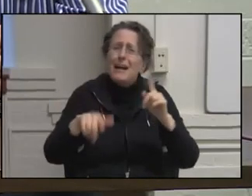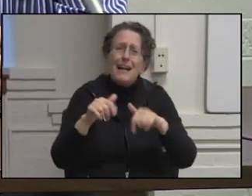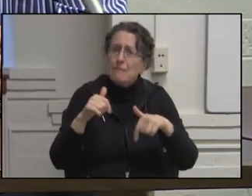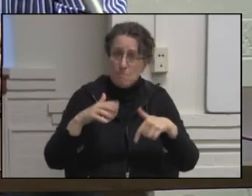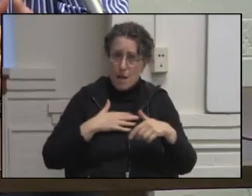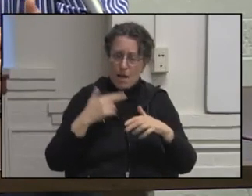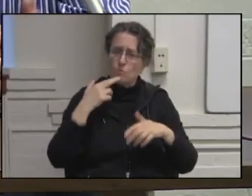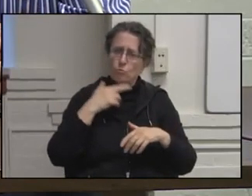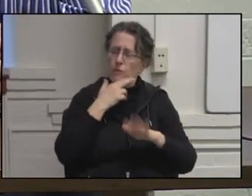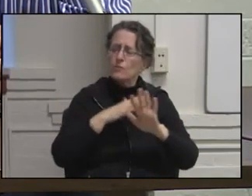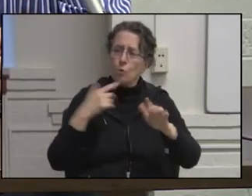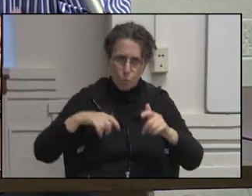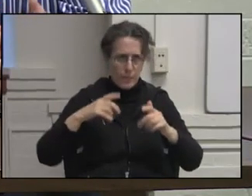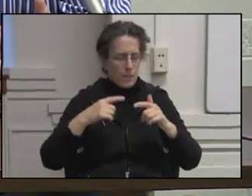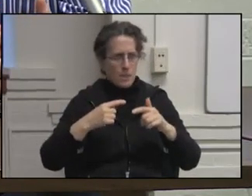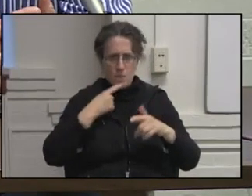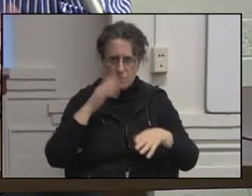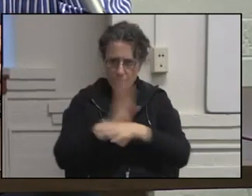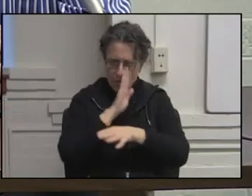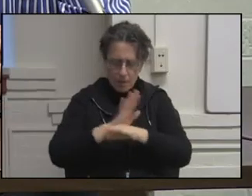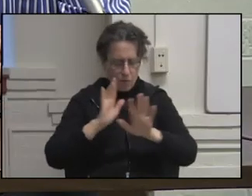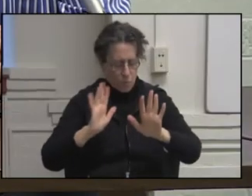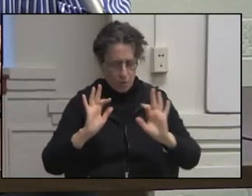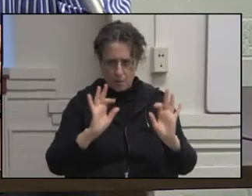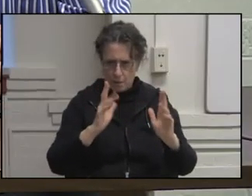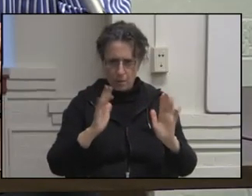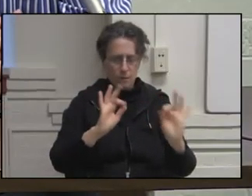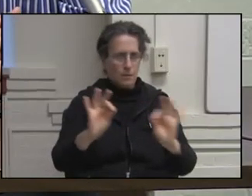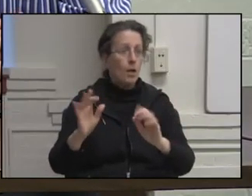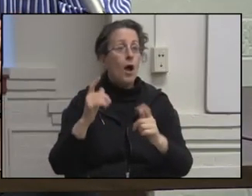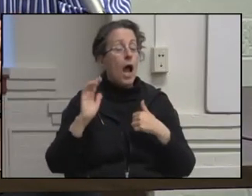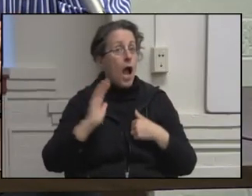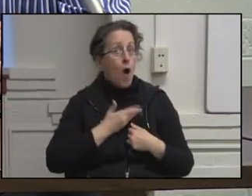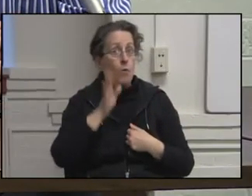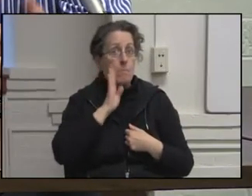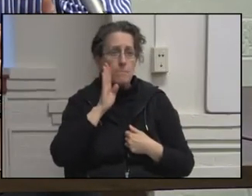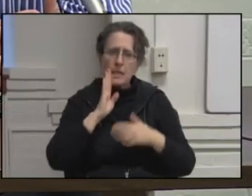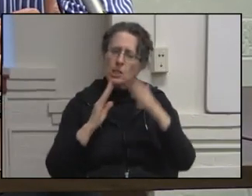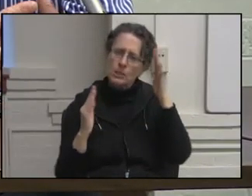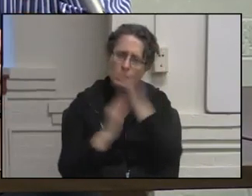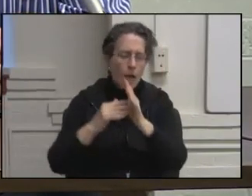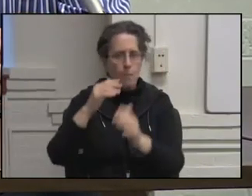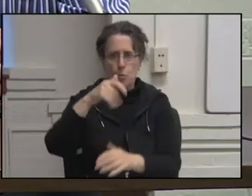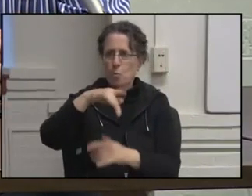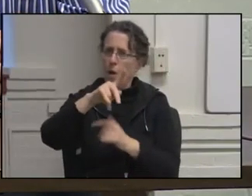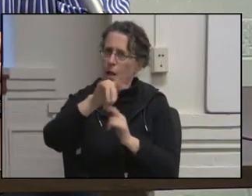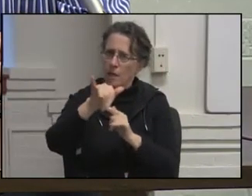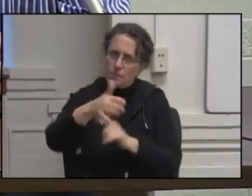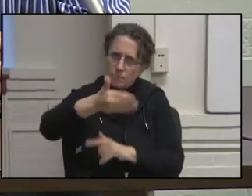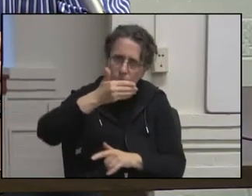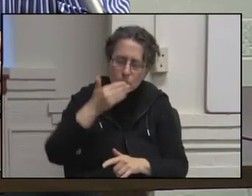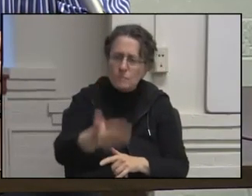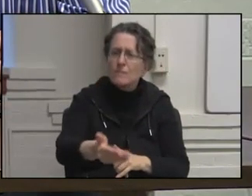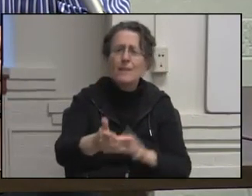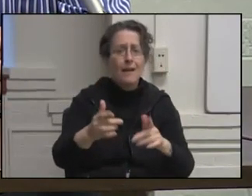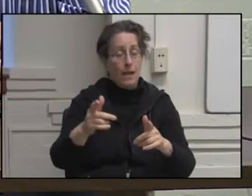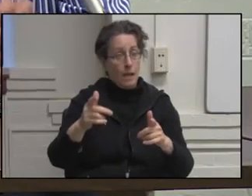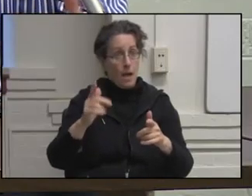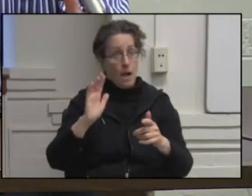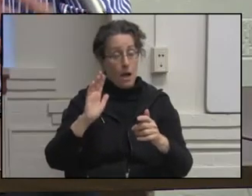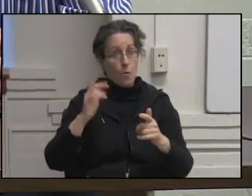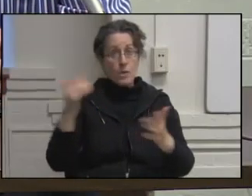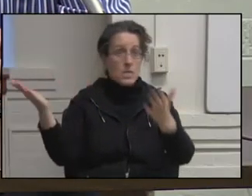we care about the product that we serve. We consider ourselves to serve a very high quality product, and it's not meant to drink